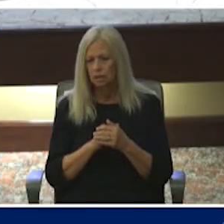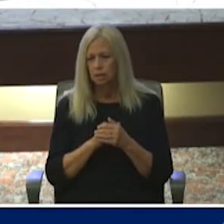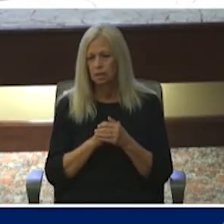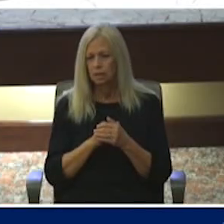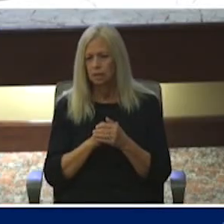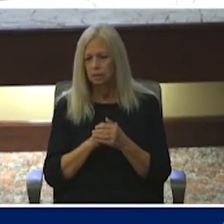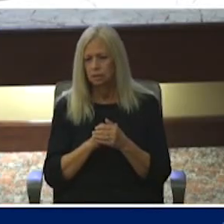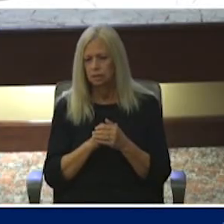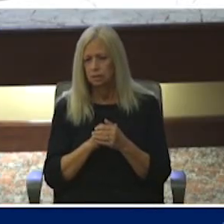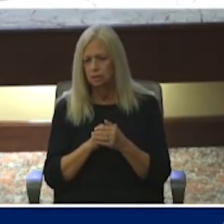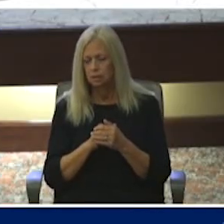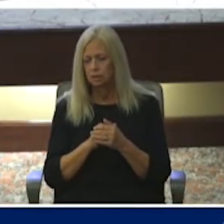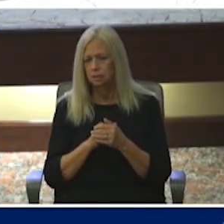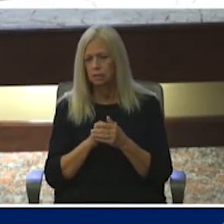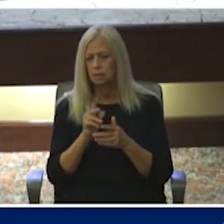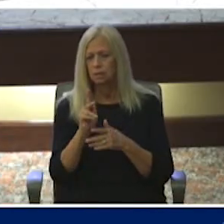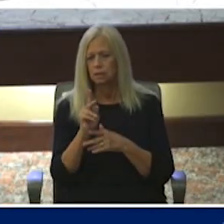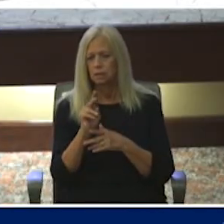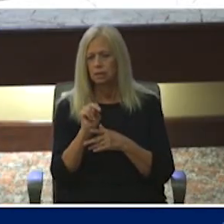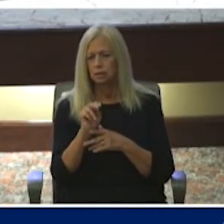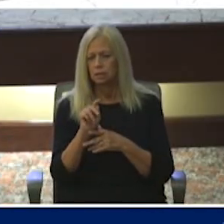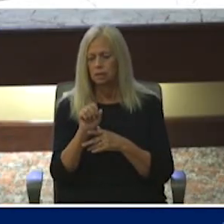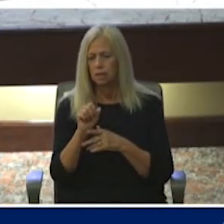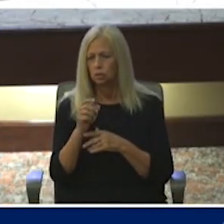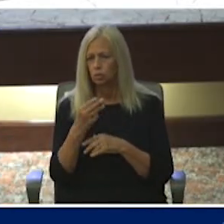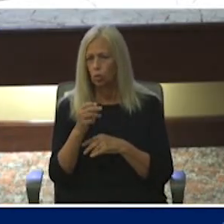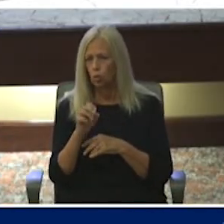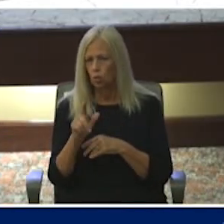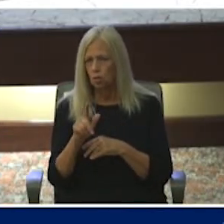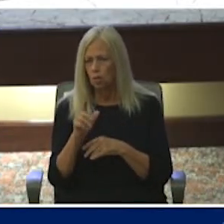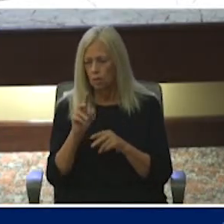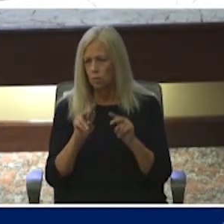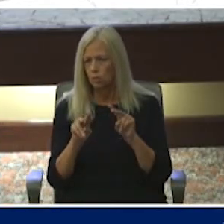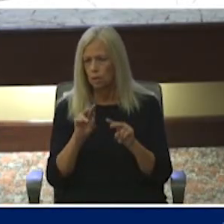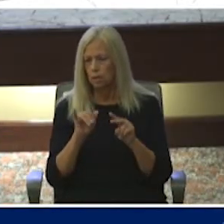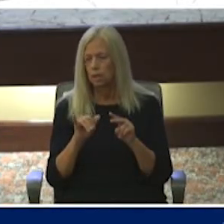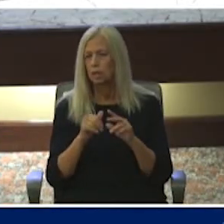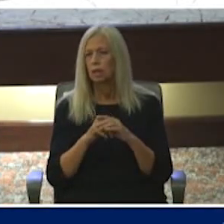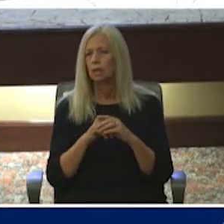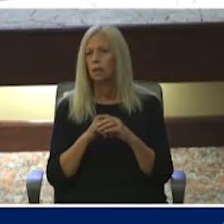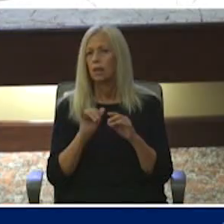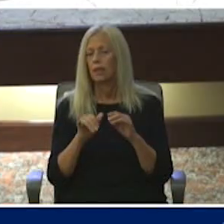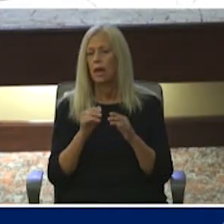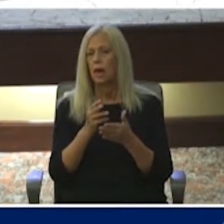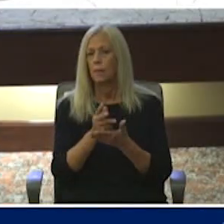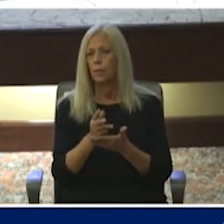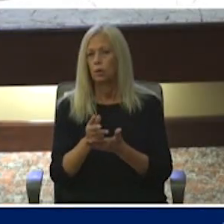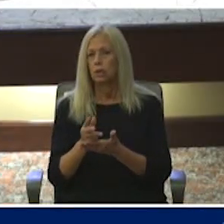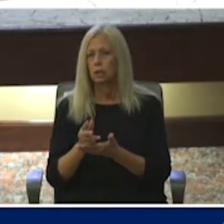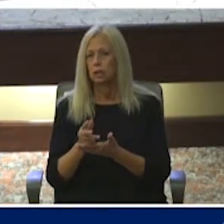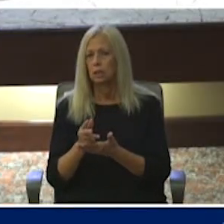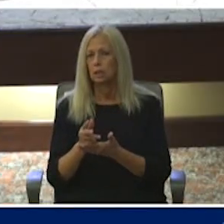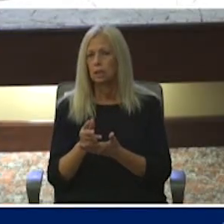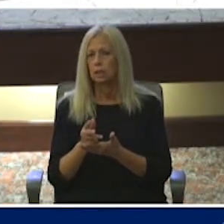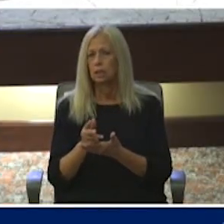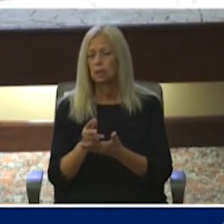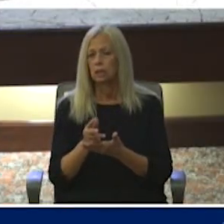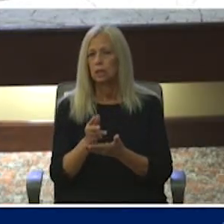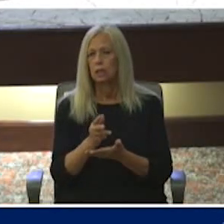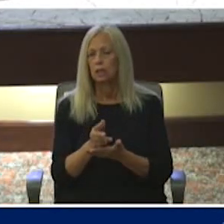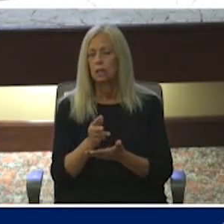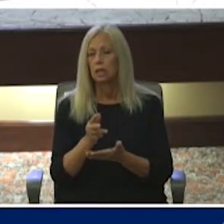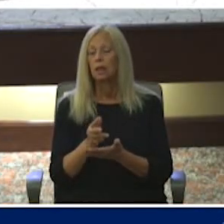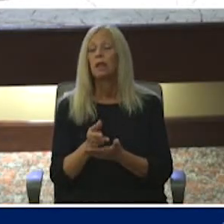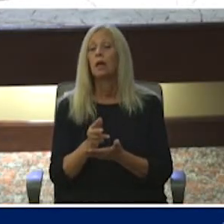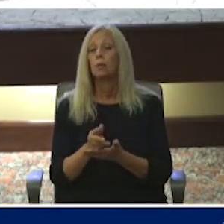Is that what I'm looking at, right? So this, Yeah, and so the parking would be, the parking would be just